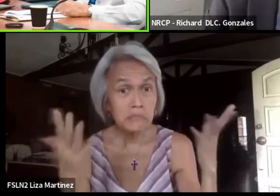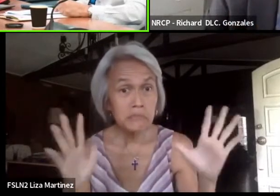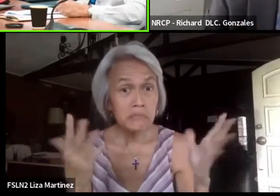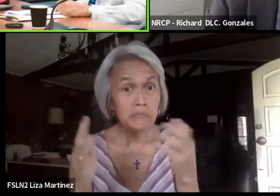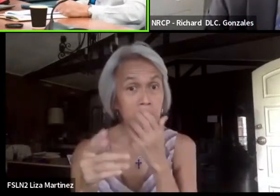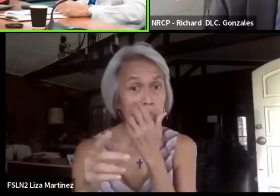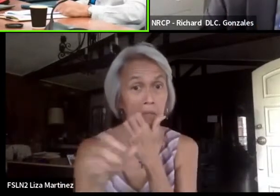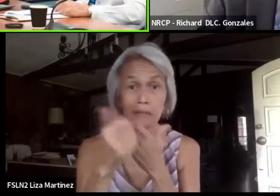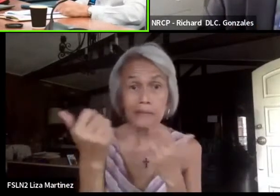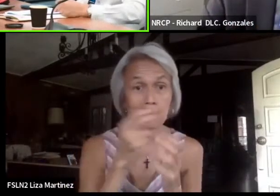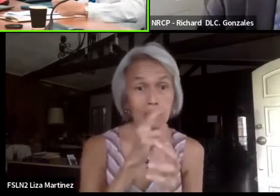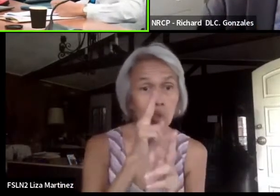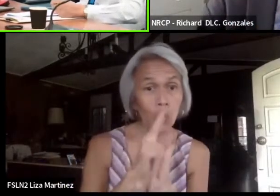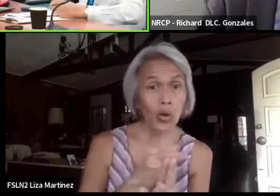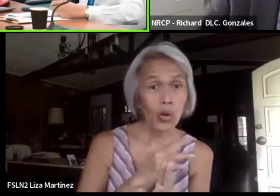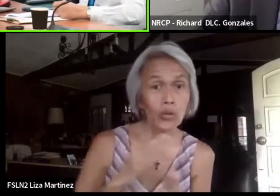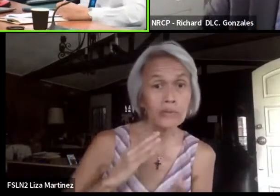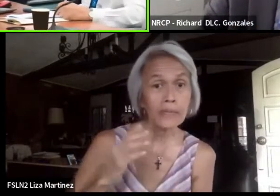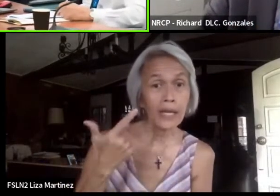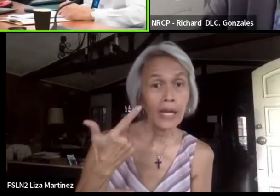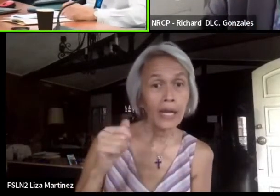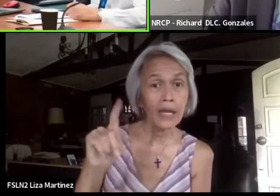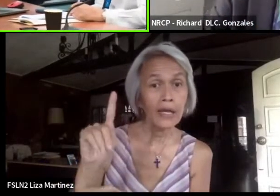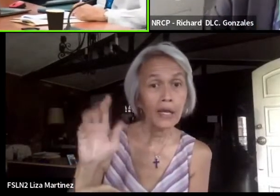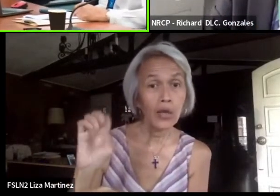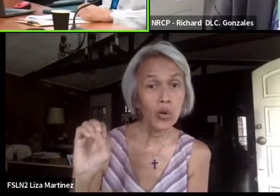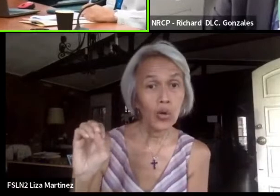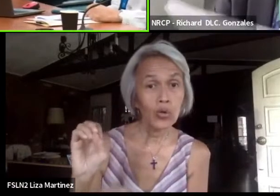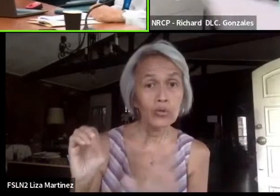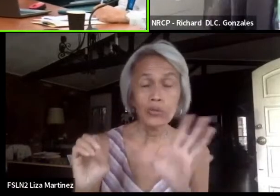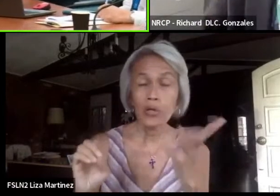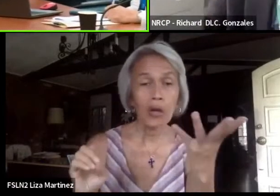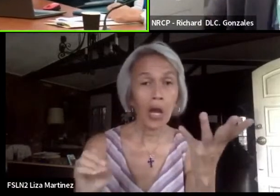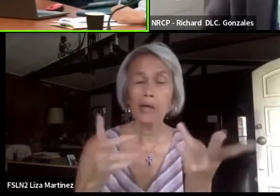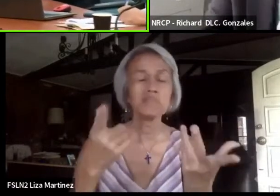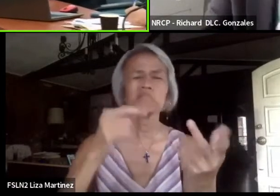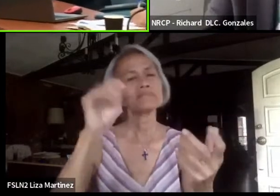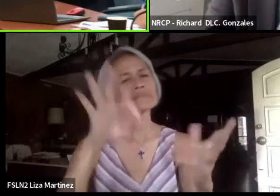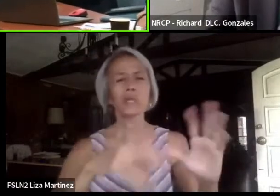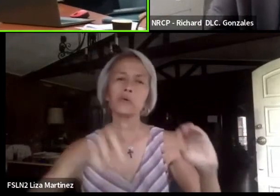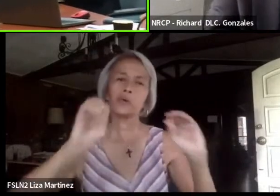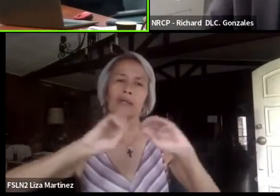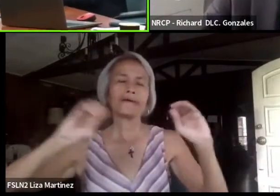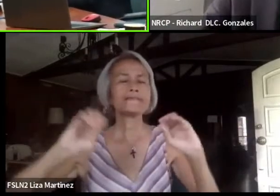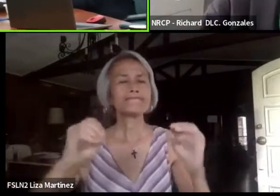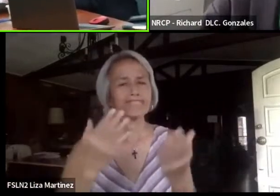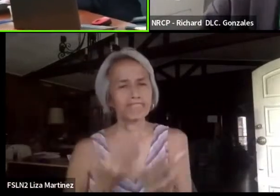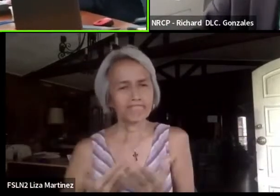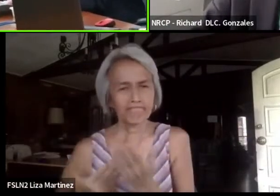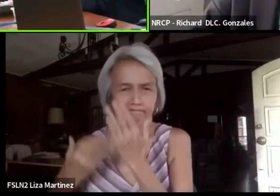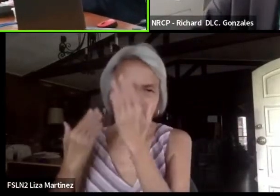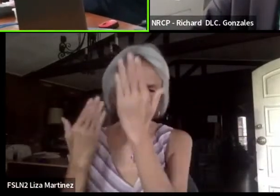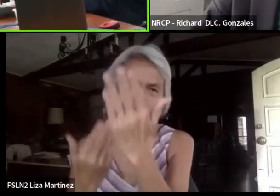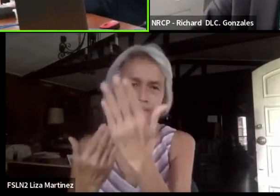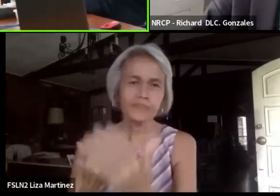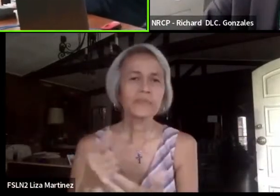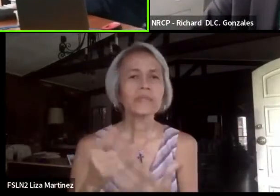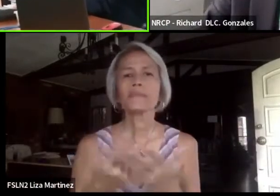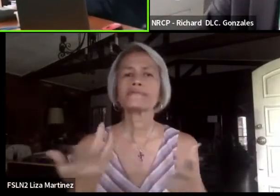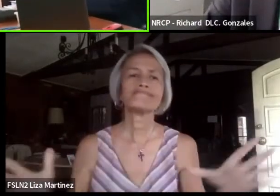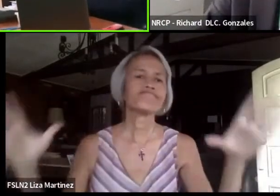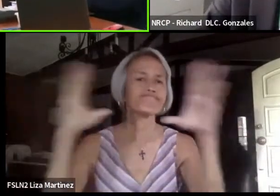Honorable Gato? Mr. Chair, there being no matters to discuss, I move the meeting be